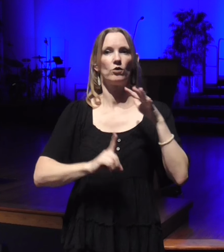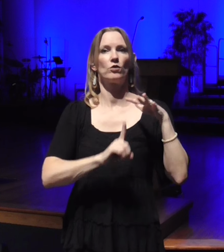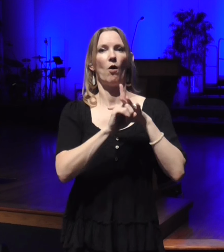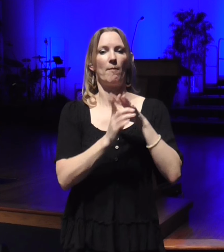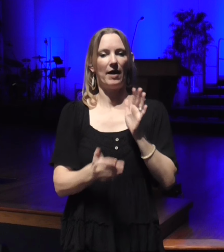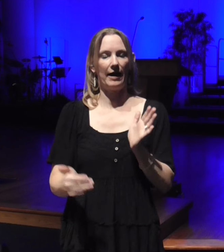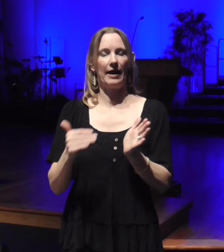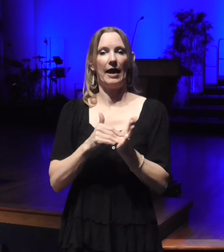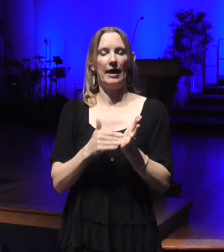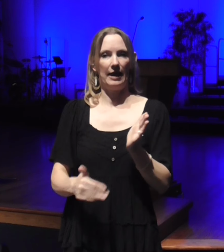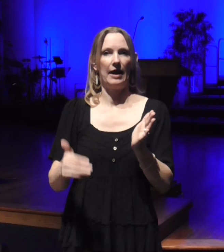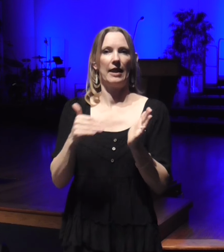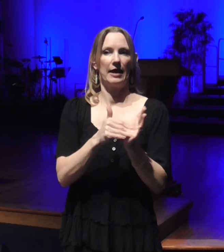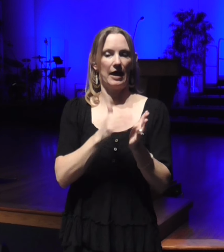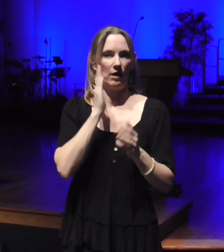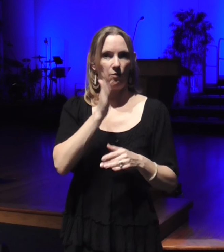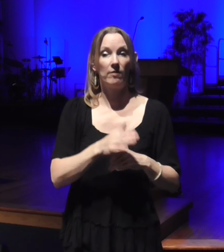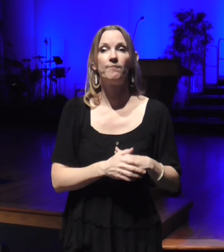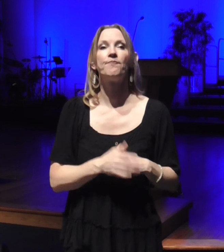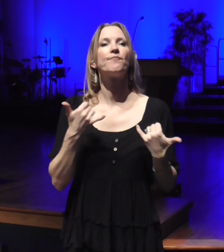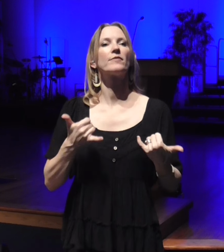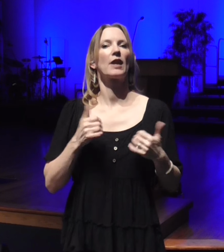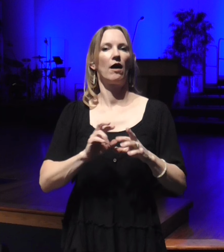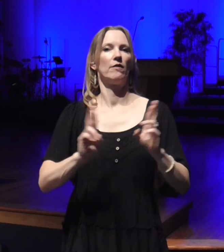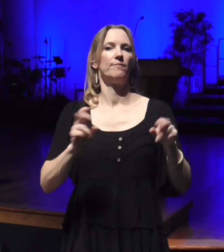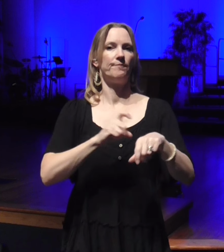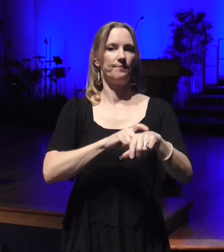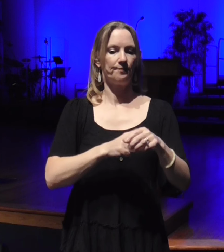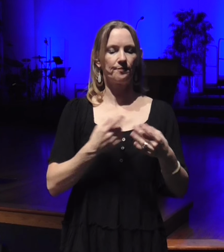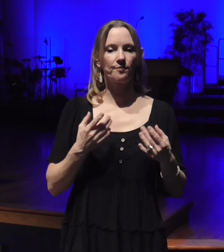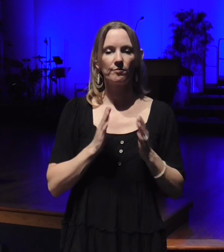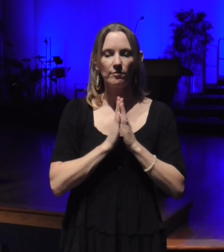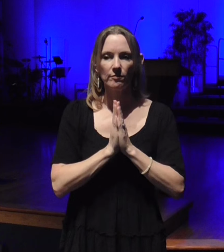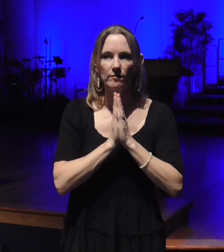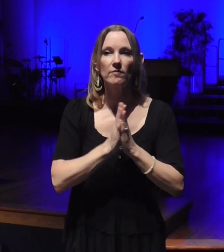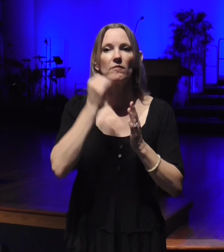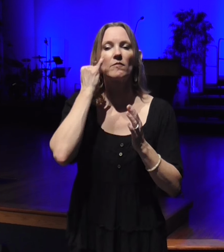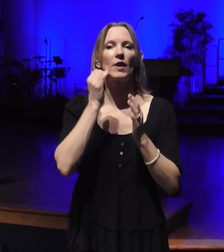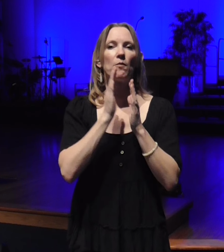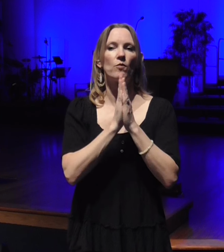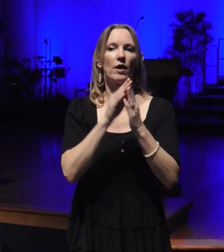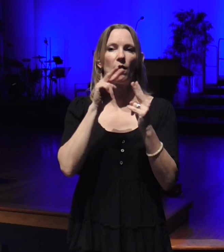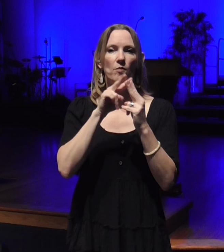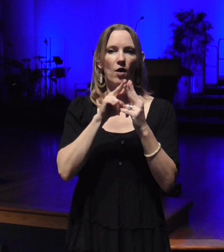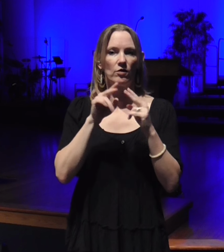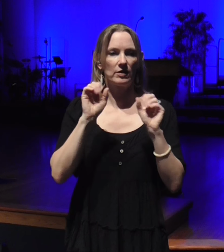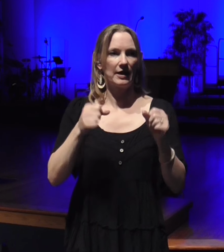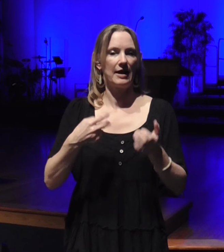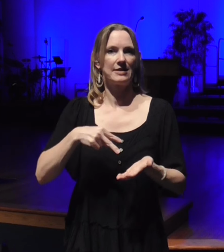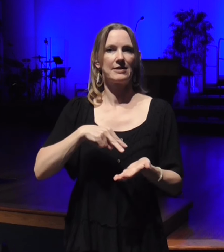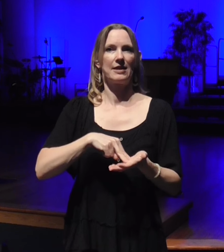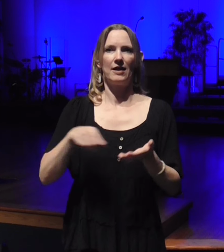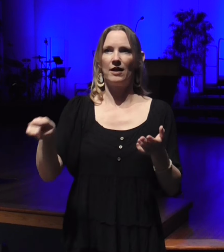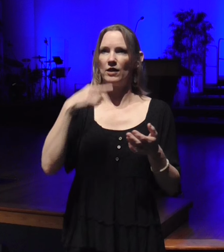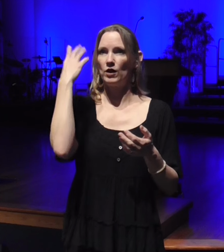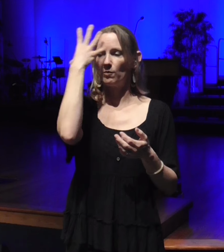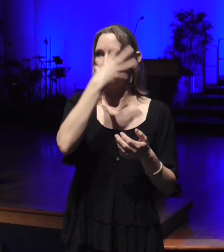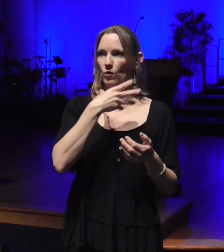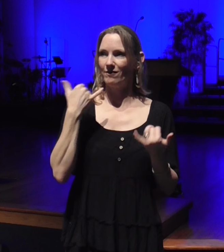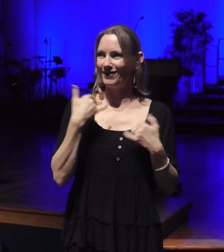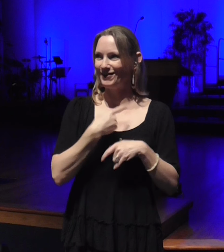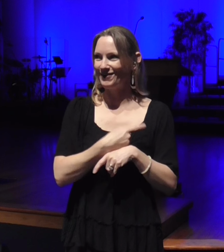again and again. Moving into prayer this morning, I invite any of our incredible prayer practitioners to stand. Don't they look gorgeous today?